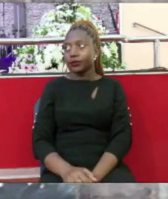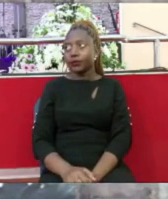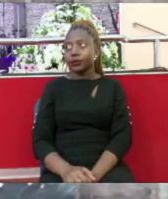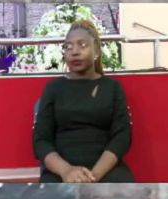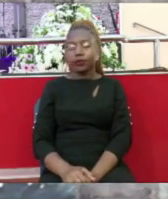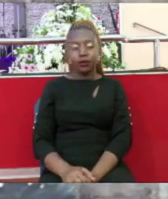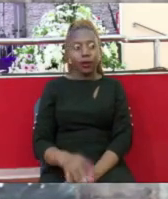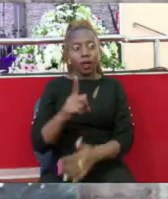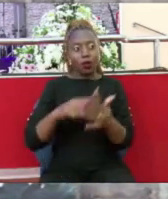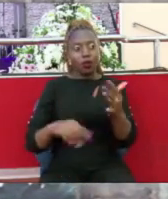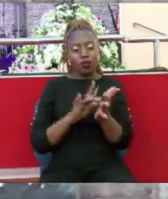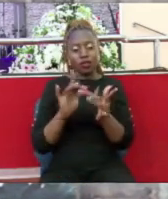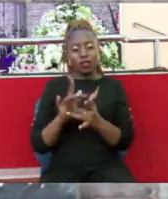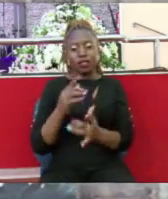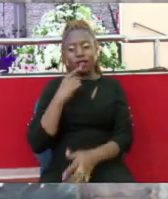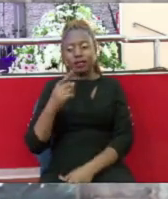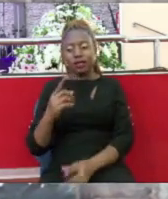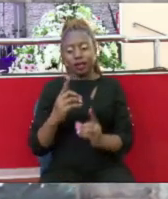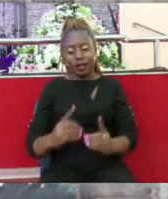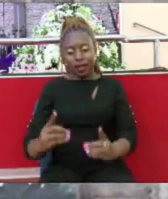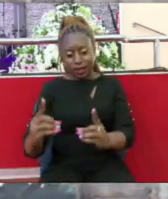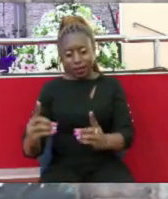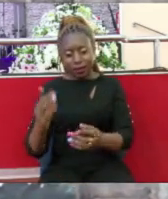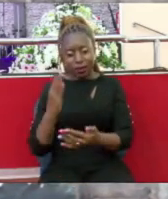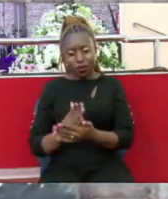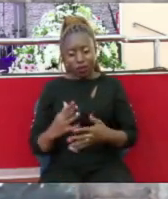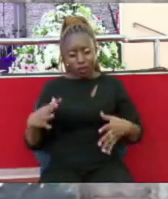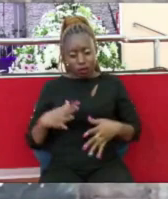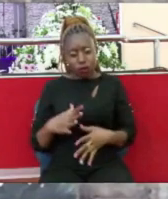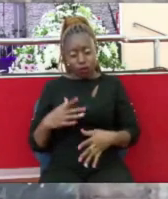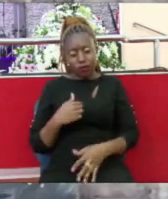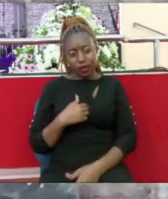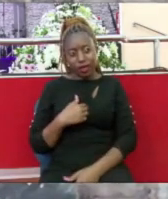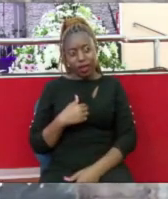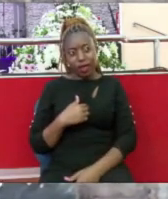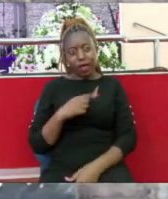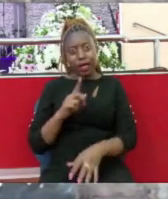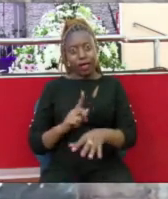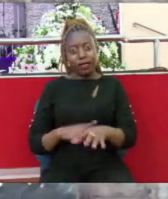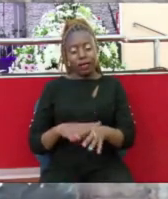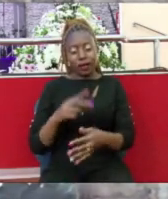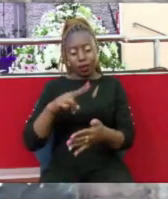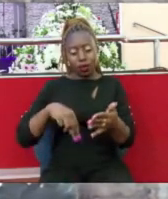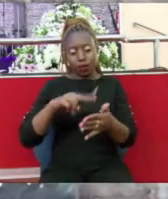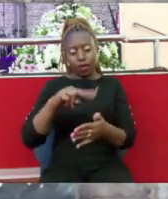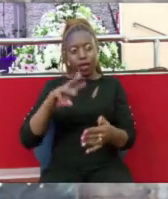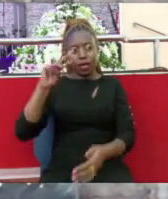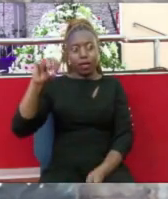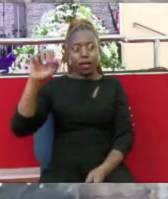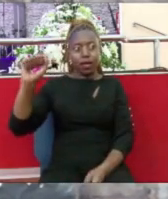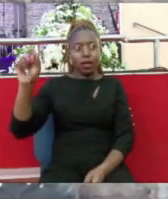really shocks me. Habari Yesu aliwaambia linanishangaza sana. When you read Mark chapter 6, he says, Mariko sita